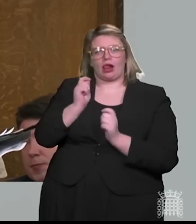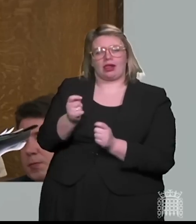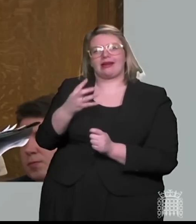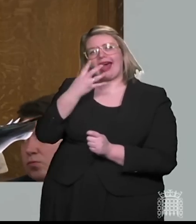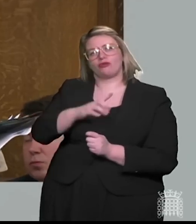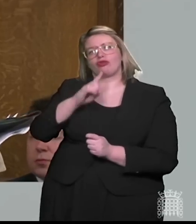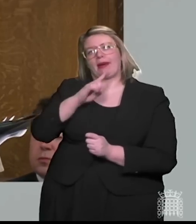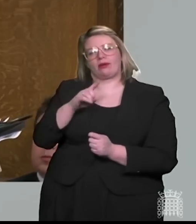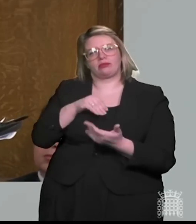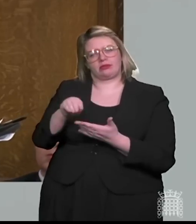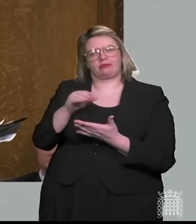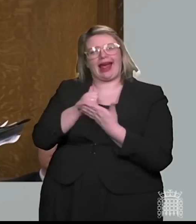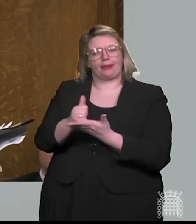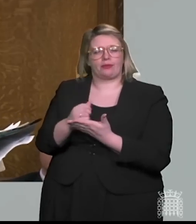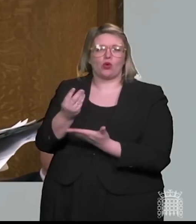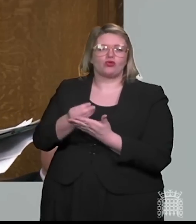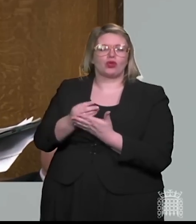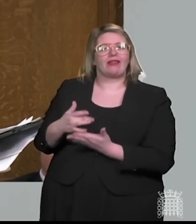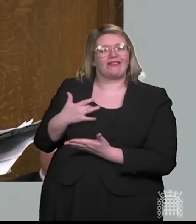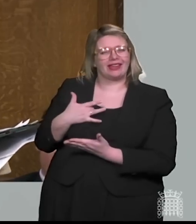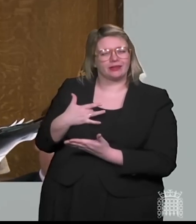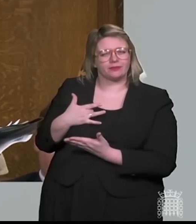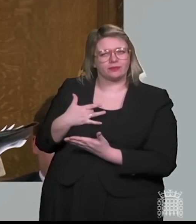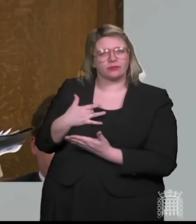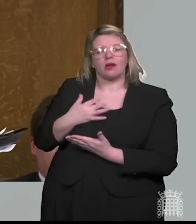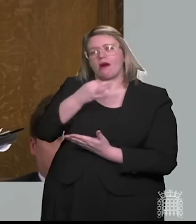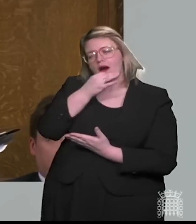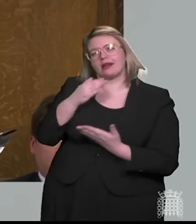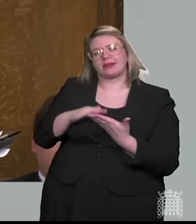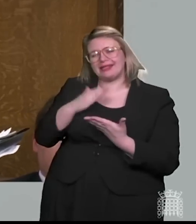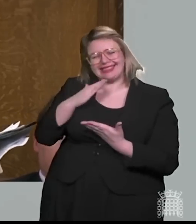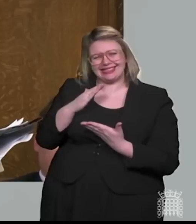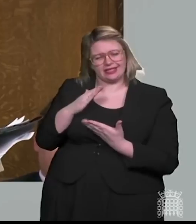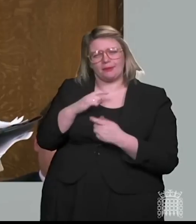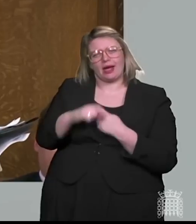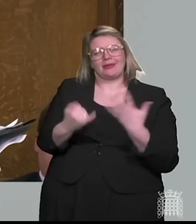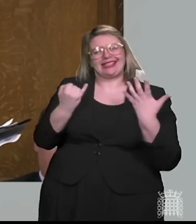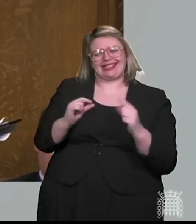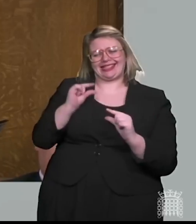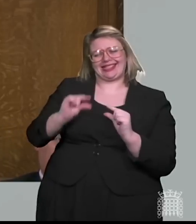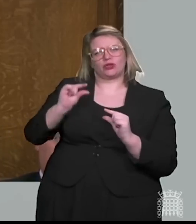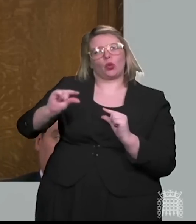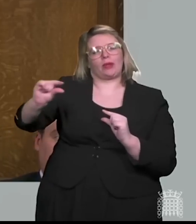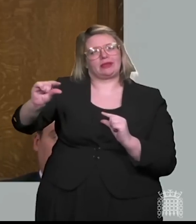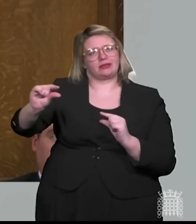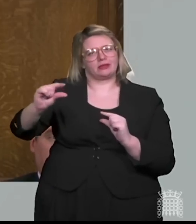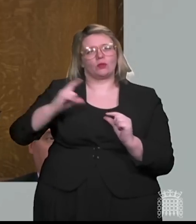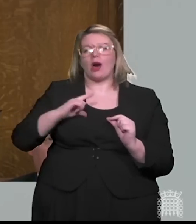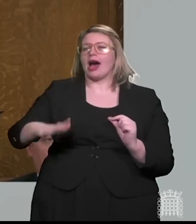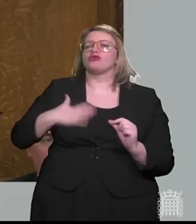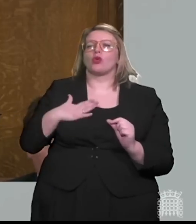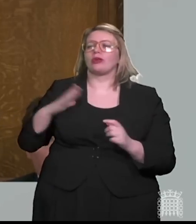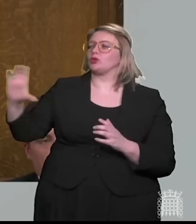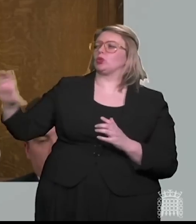help with their cost of living. We asked for it to be spread into 6 instalments to reduce the risk of cliff